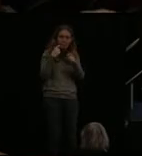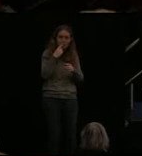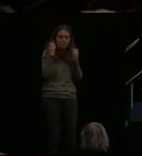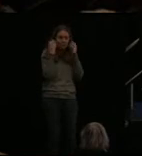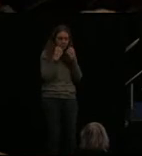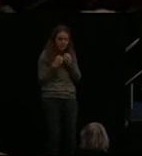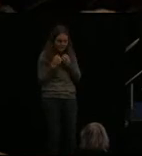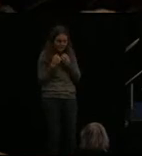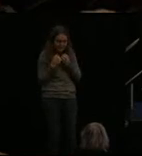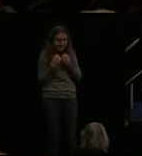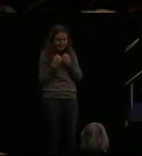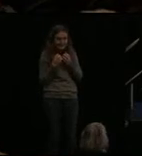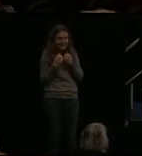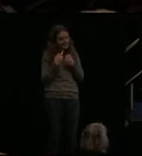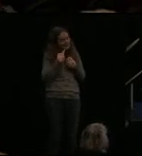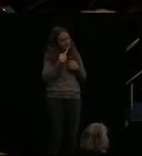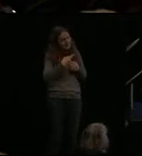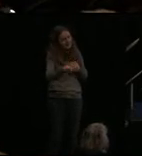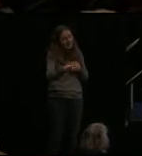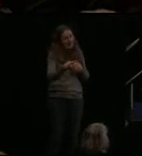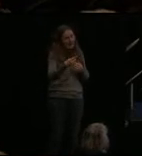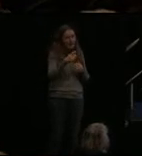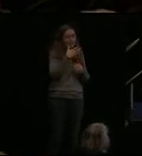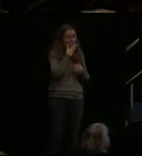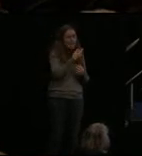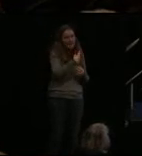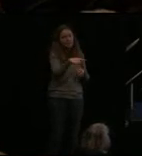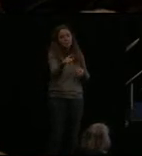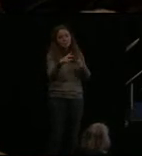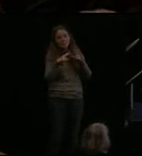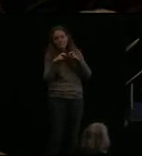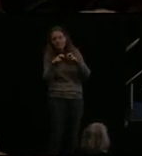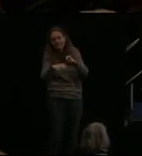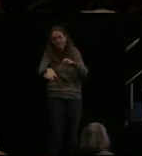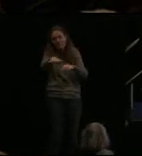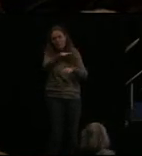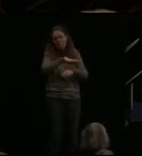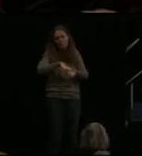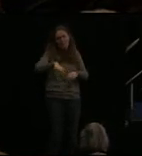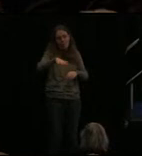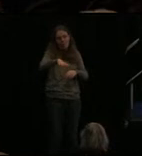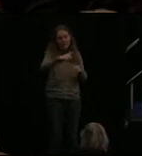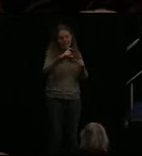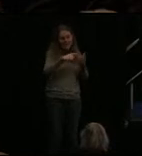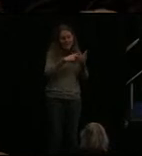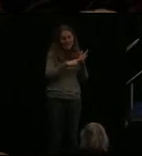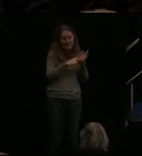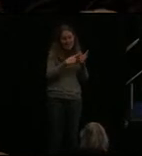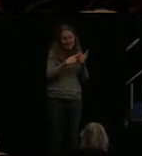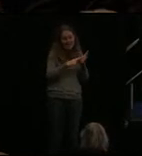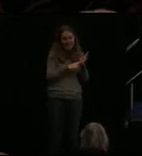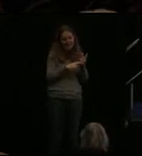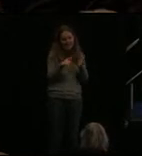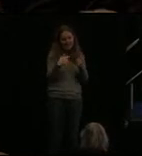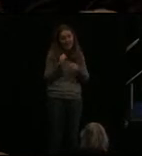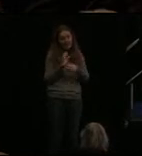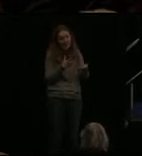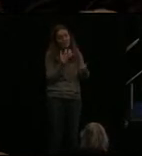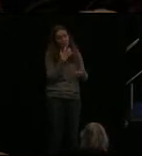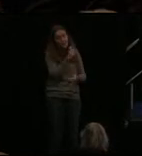Moses, send some men to explore the land of Canaan, which I am giving to the Israelites.